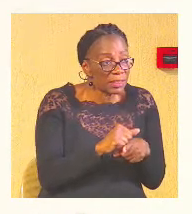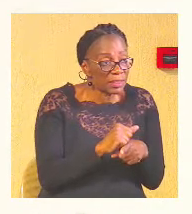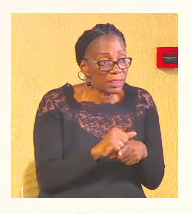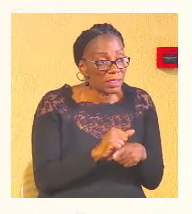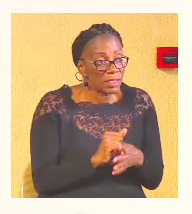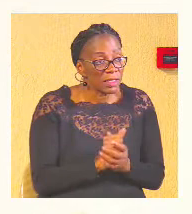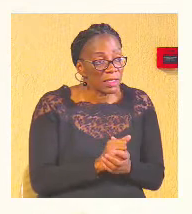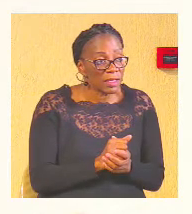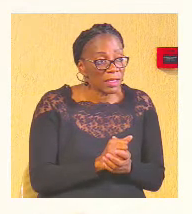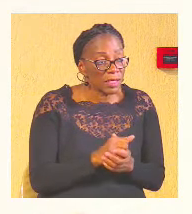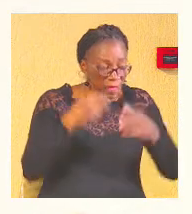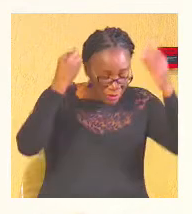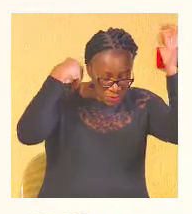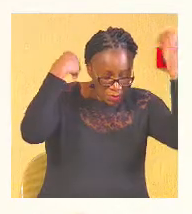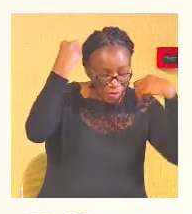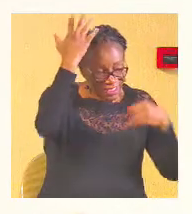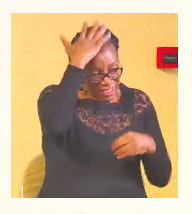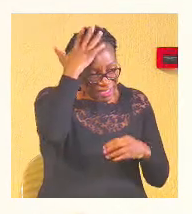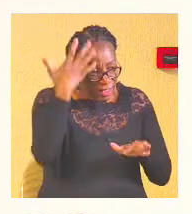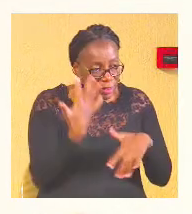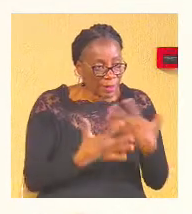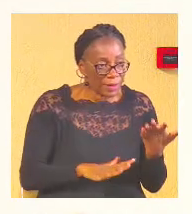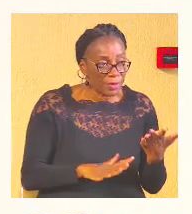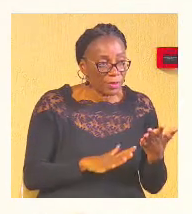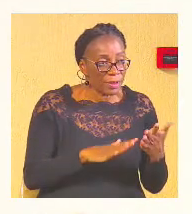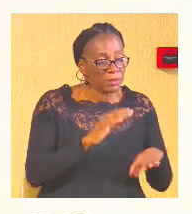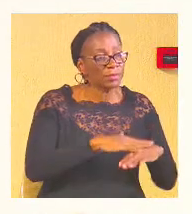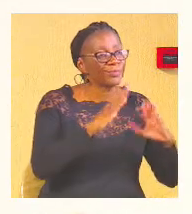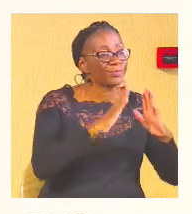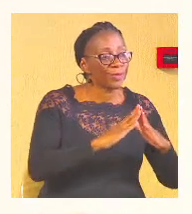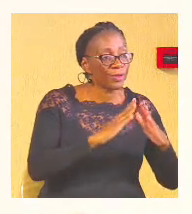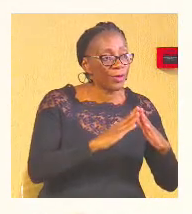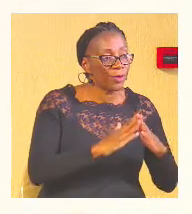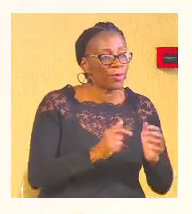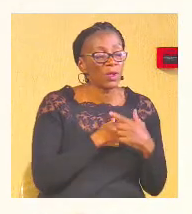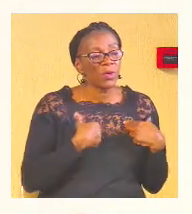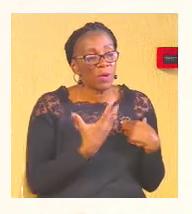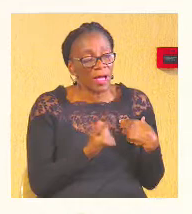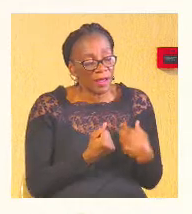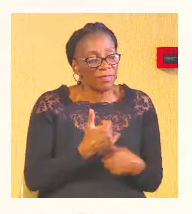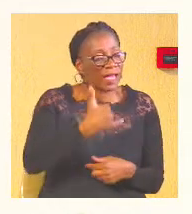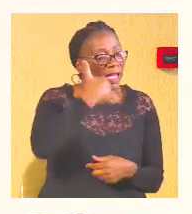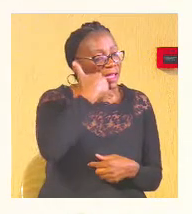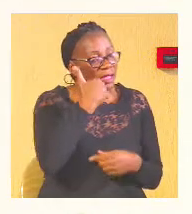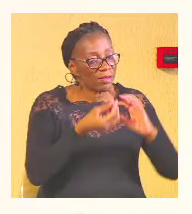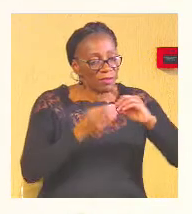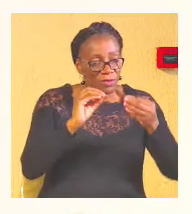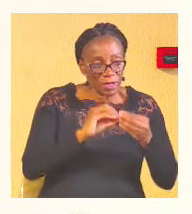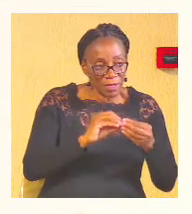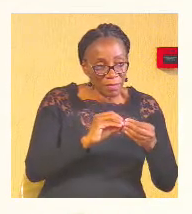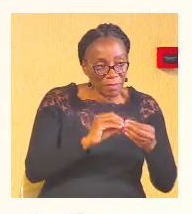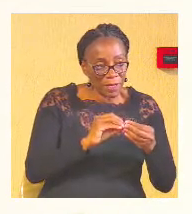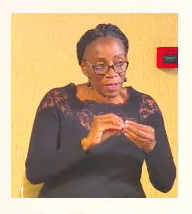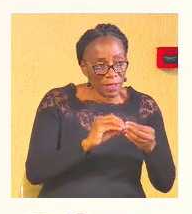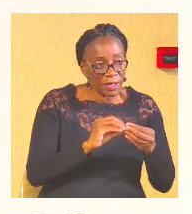qualification or the other, we have the toll-free number that is available